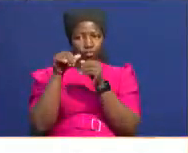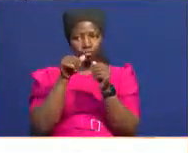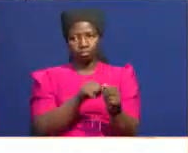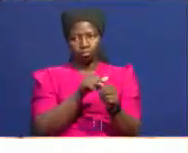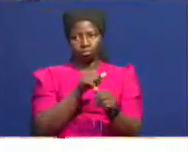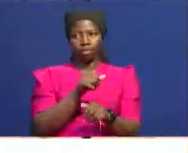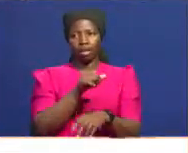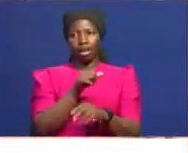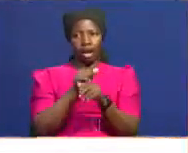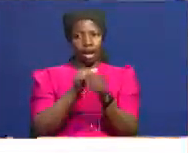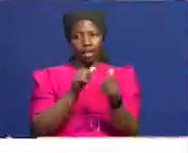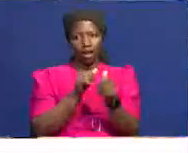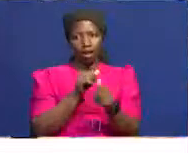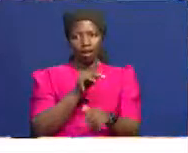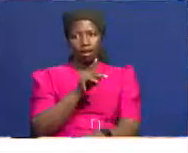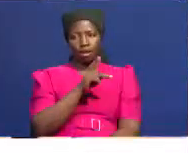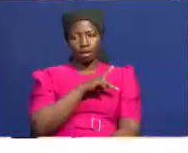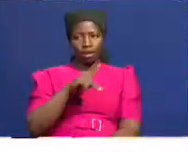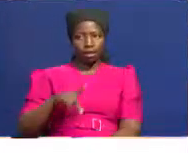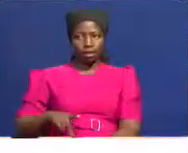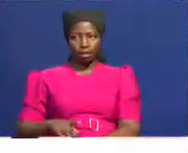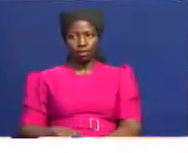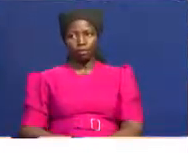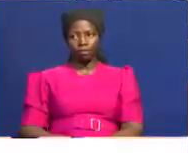Hero elevating, sends hits.